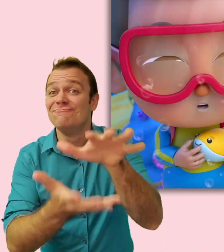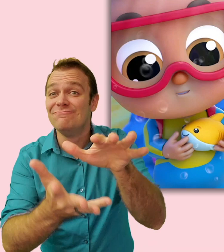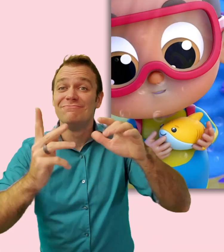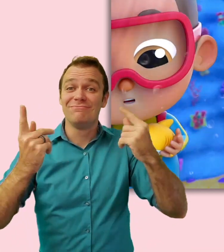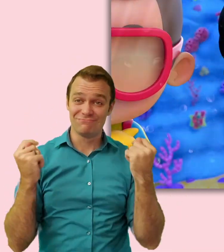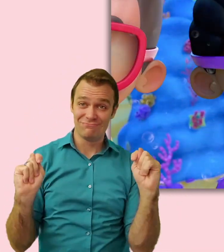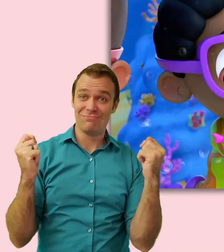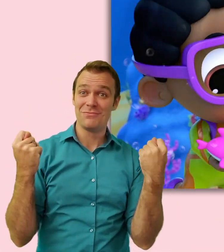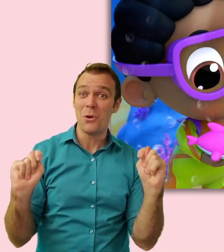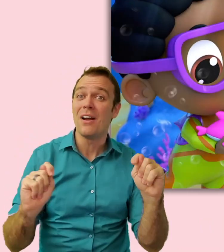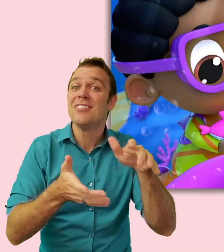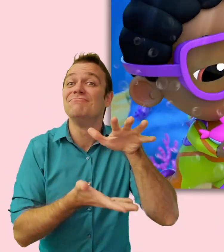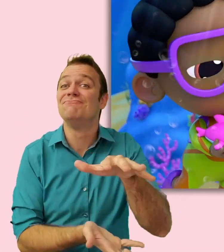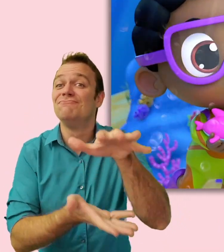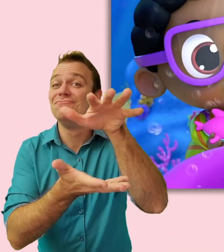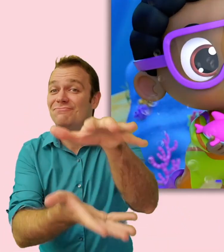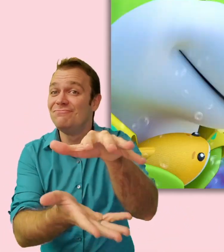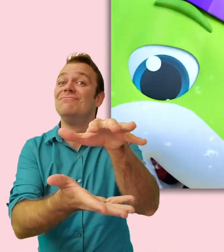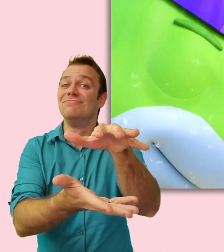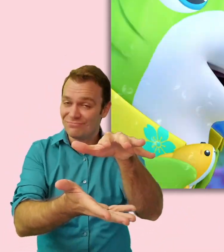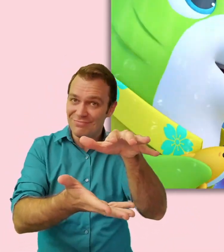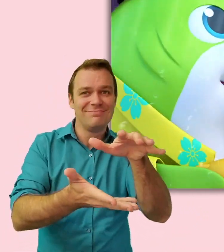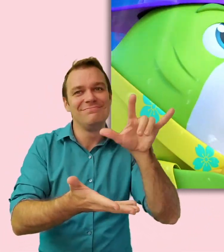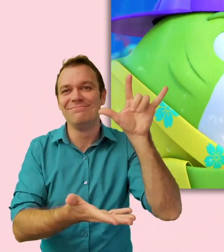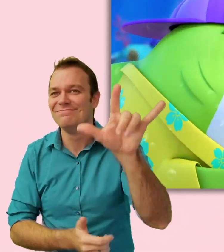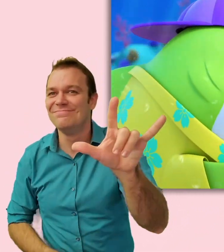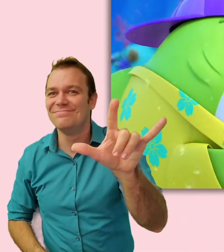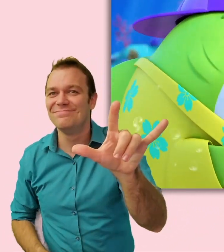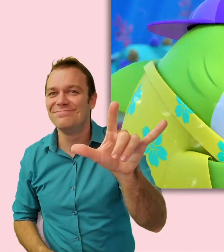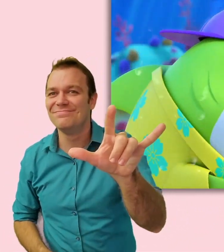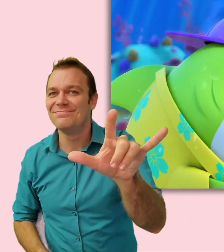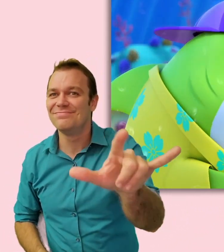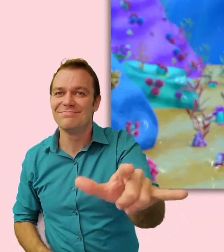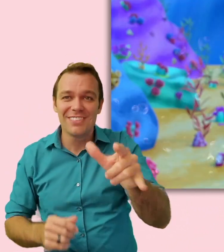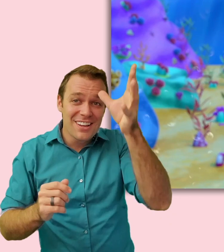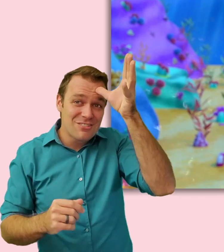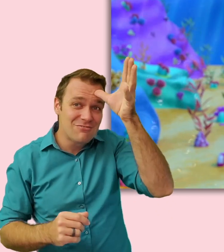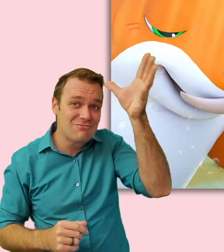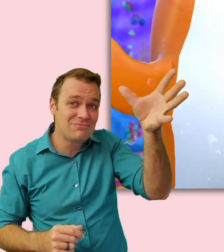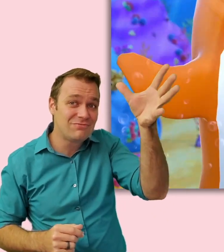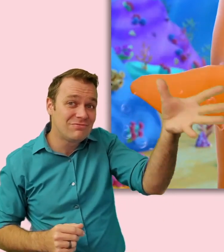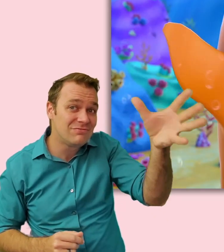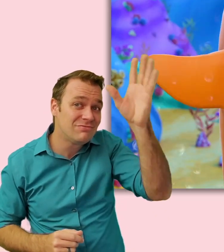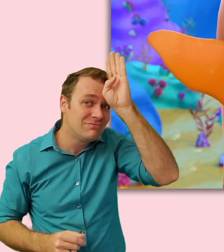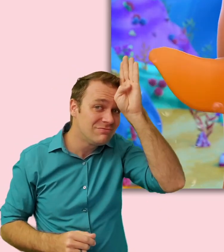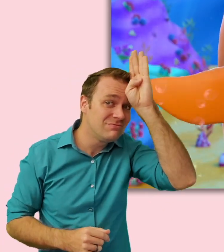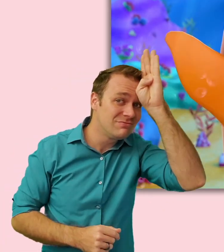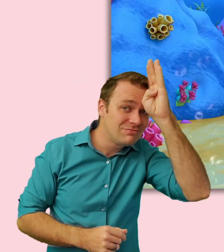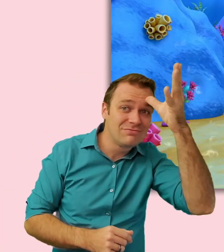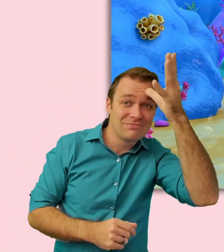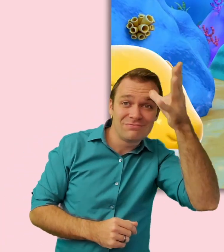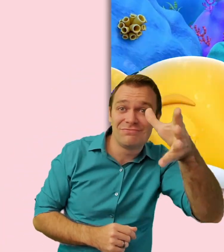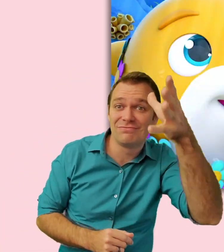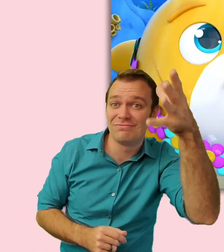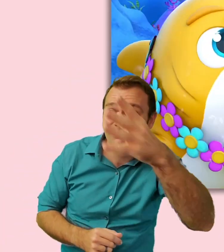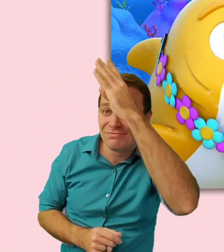toy do do do do do. Have a toy do do do do do. I love you. Grandpa shark do do do do